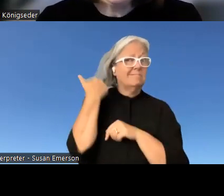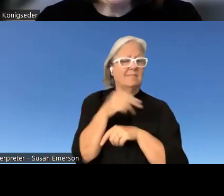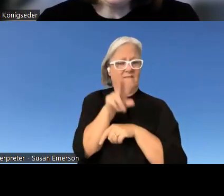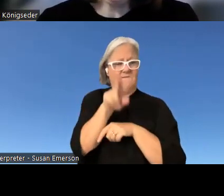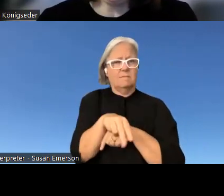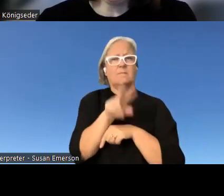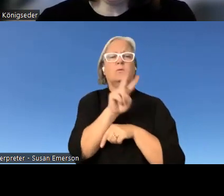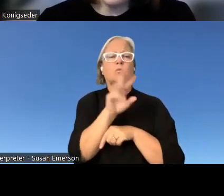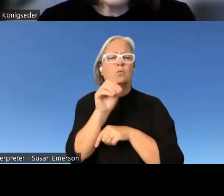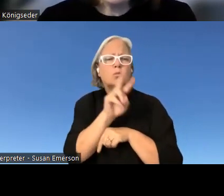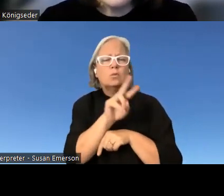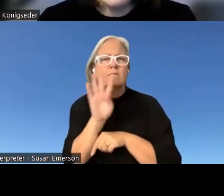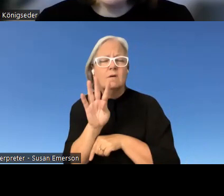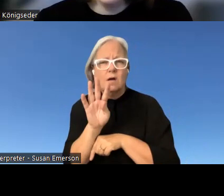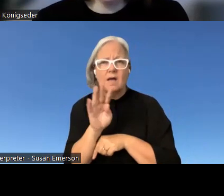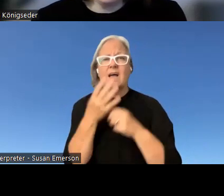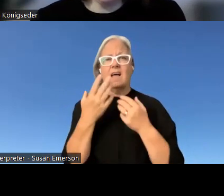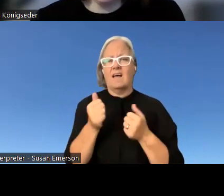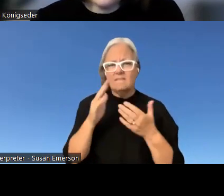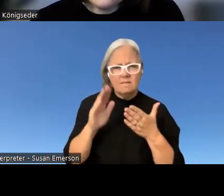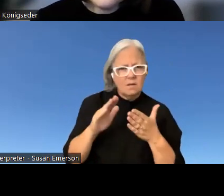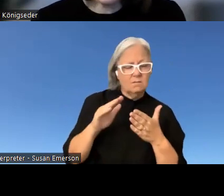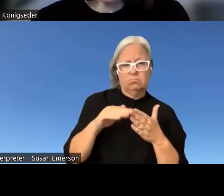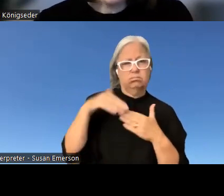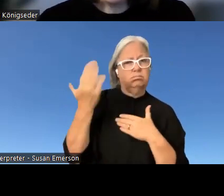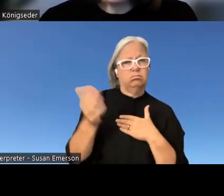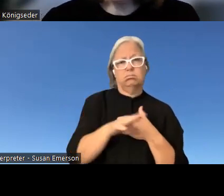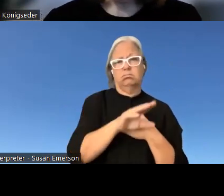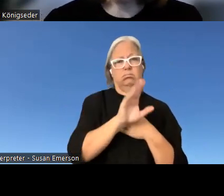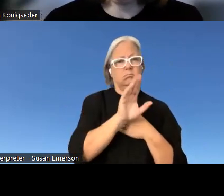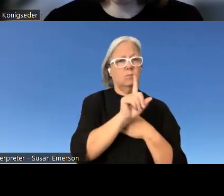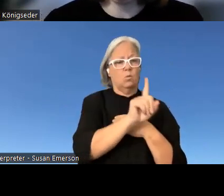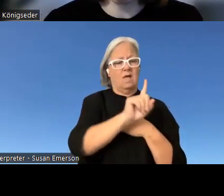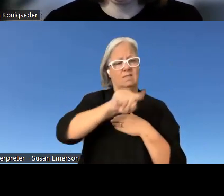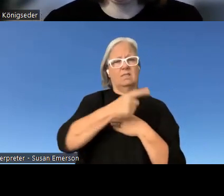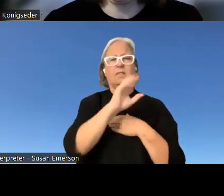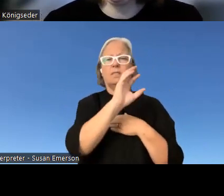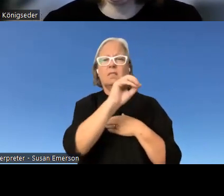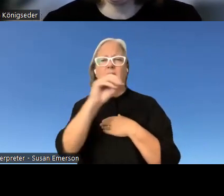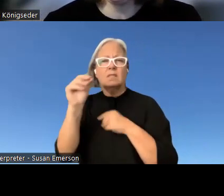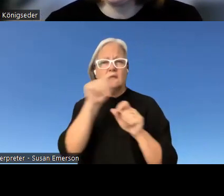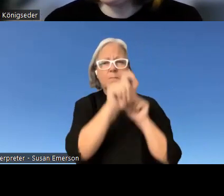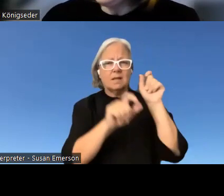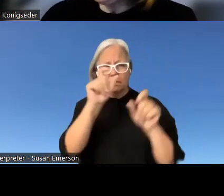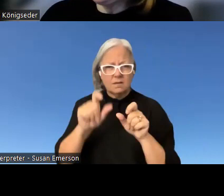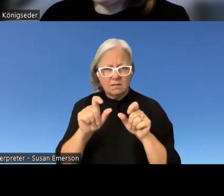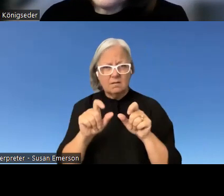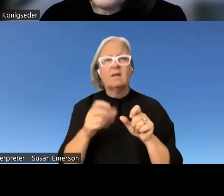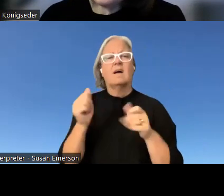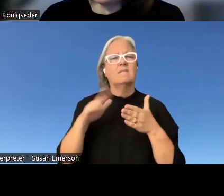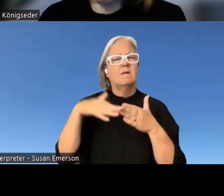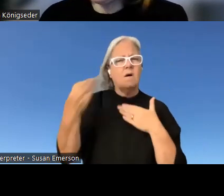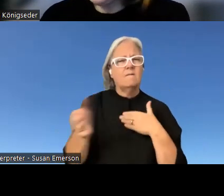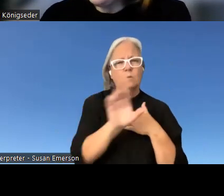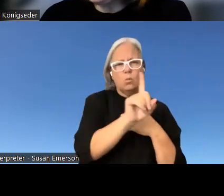2024, we had more than 1,000 participants from 100 countries. And I added also some